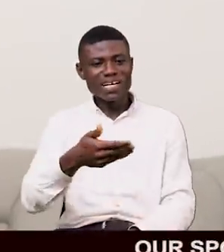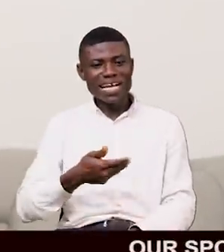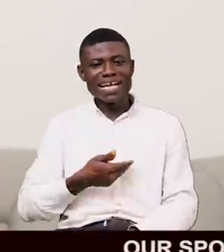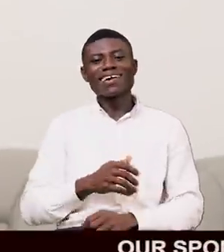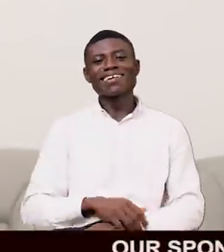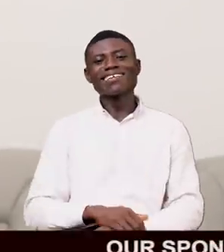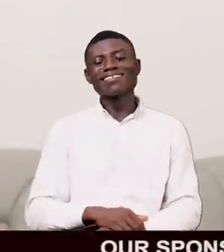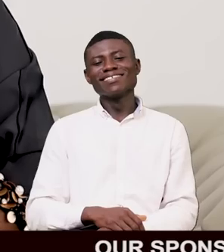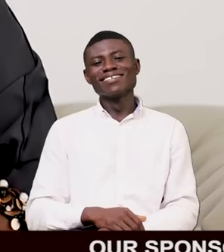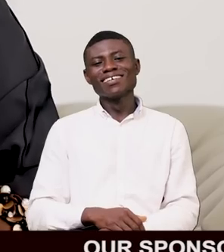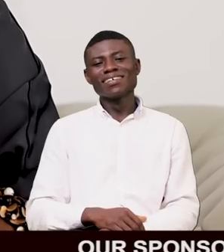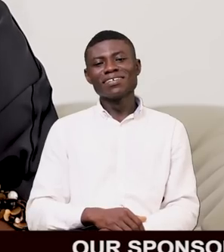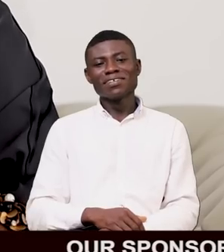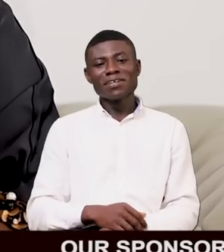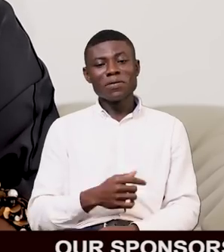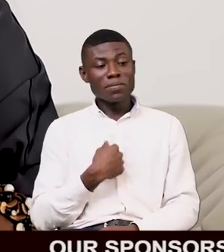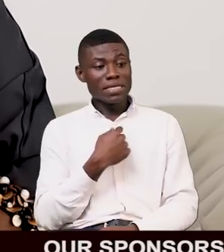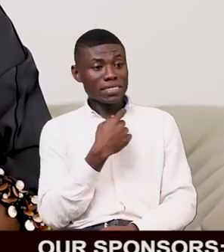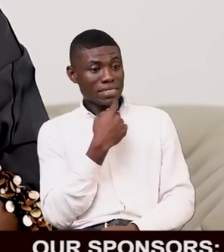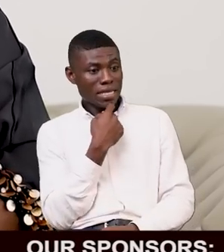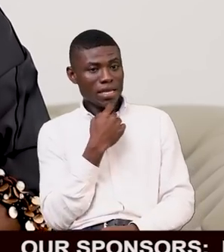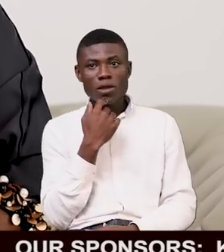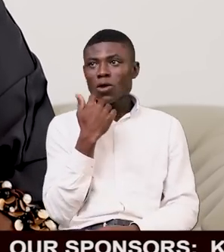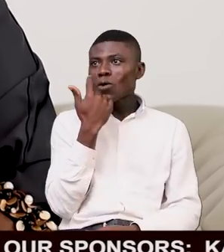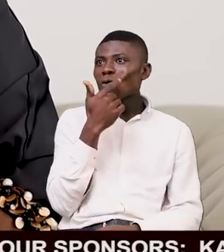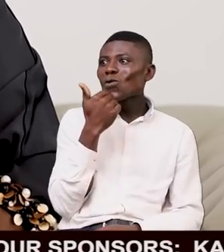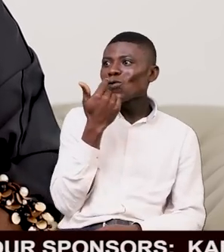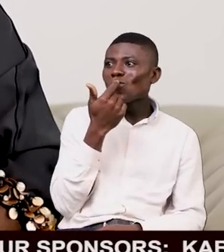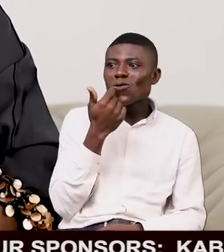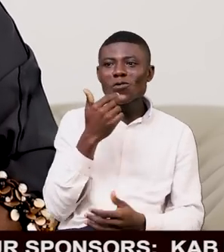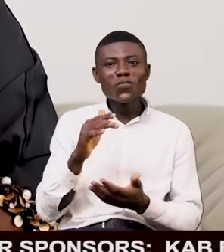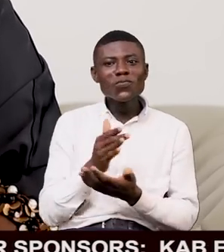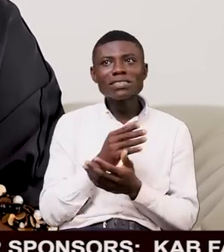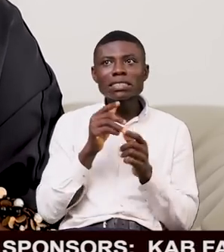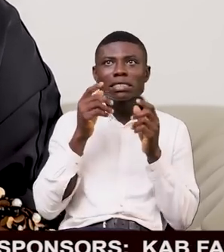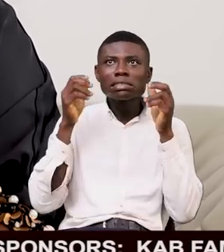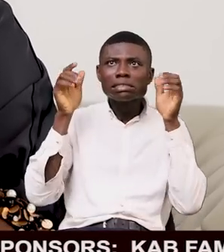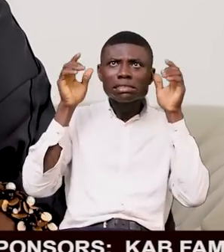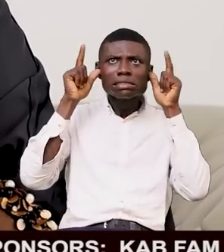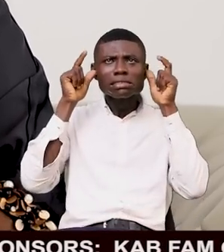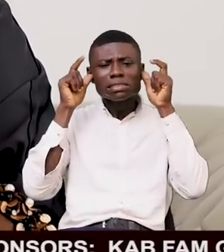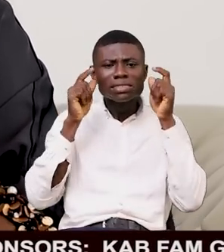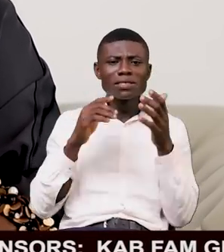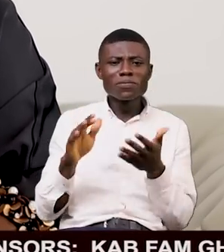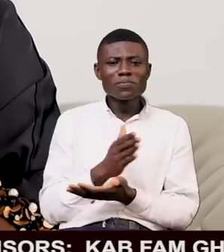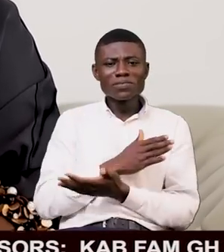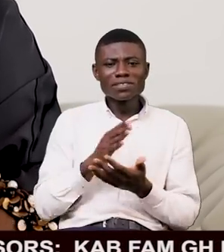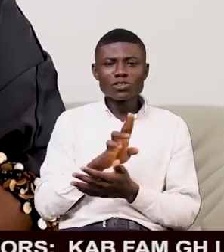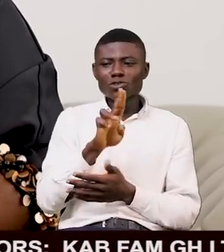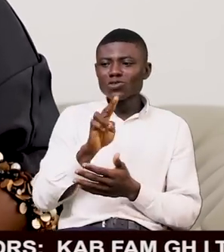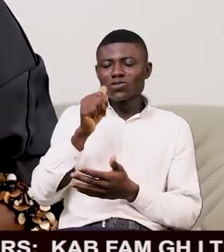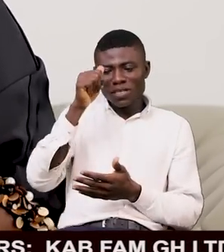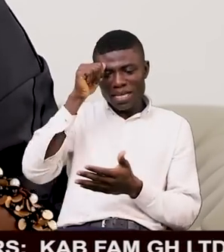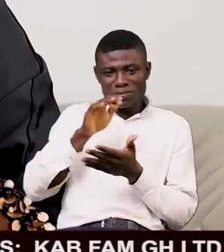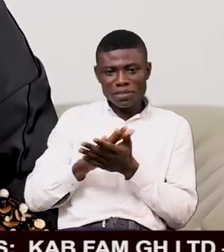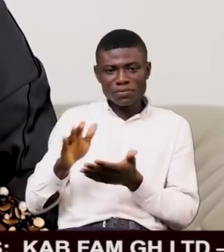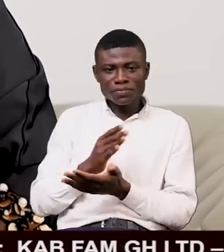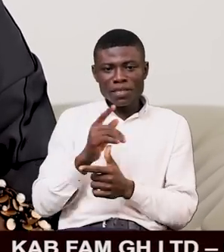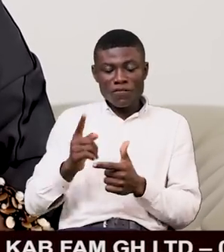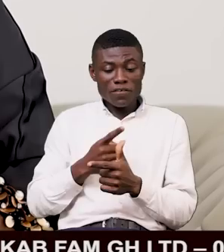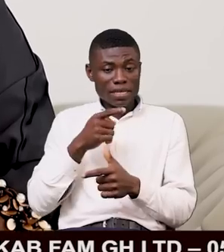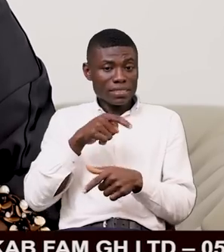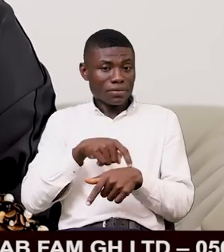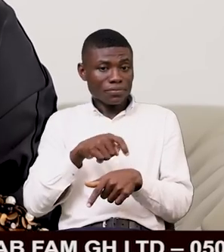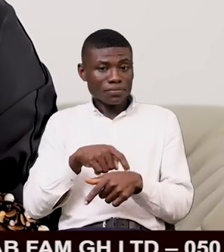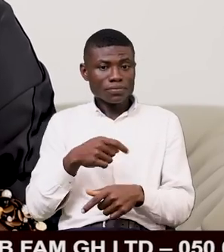lala. Me can't PSC yesterday. More turn you man. What did you cry to you more sister? Ah, me first time I met